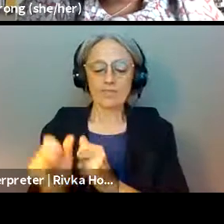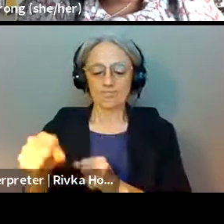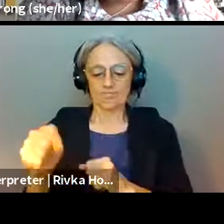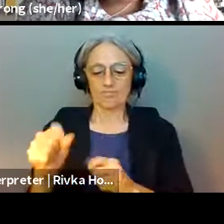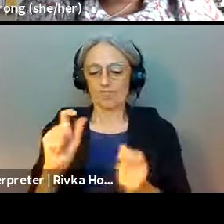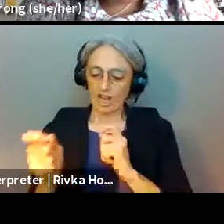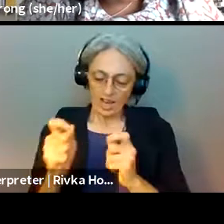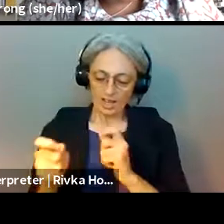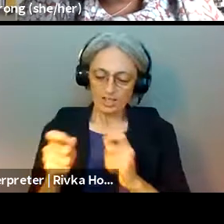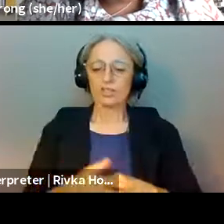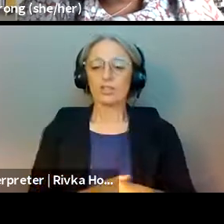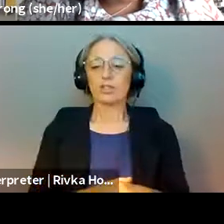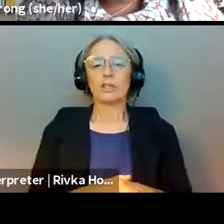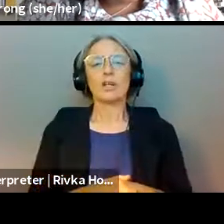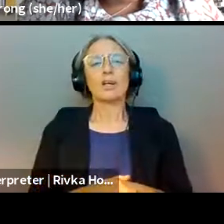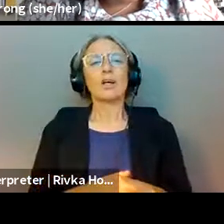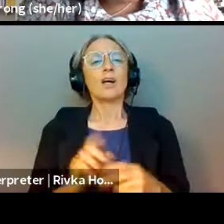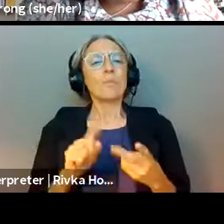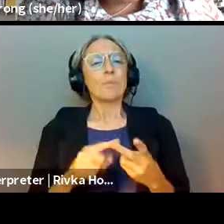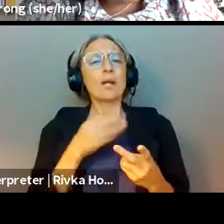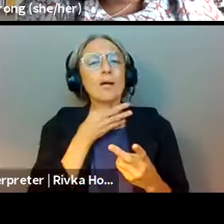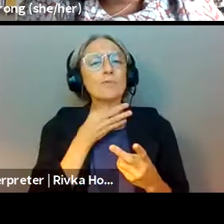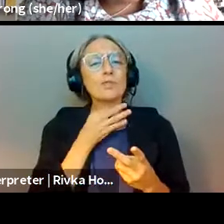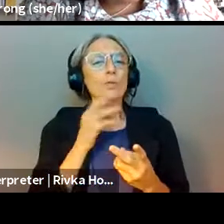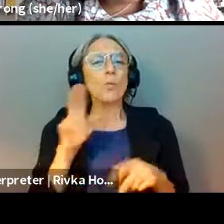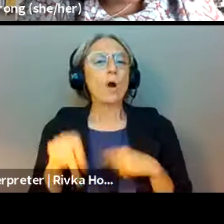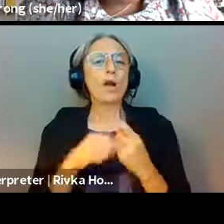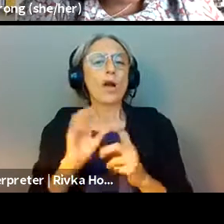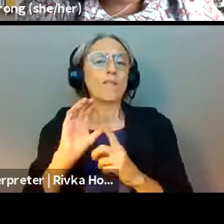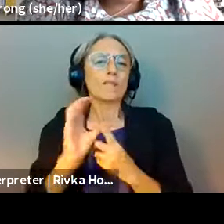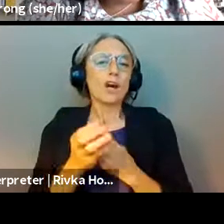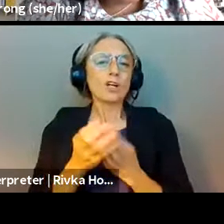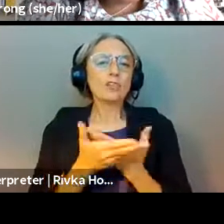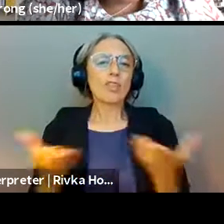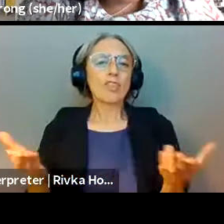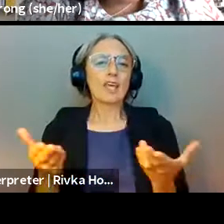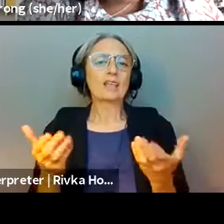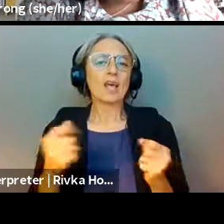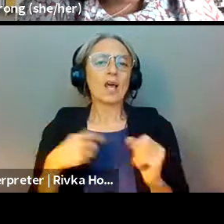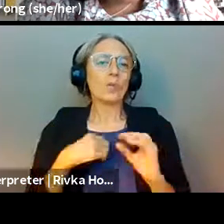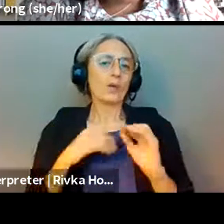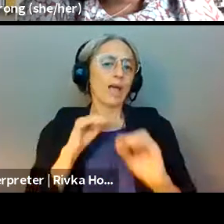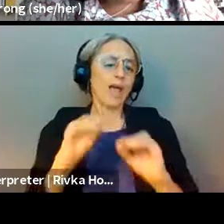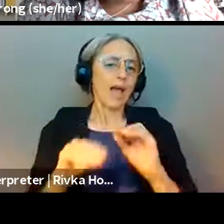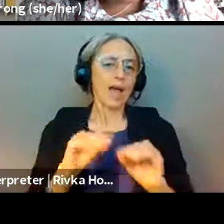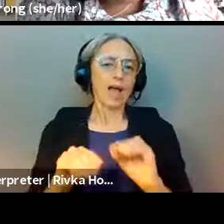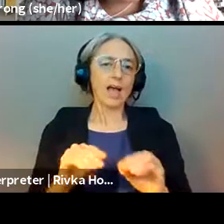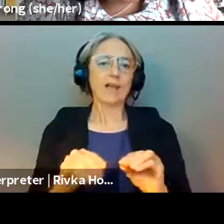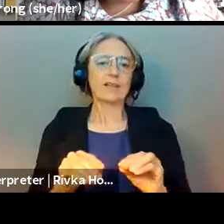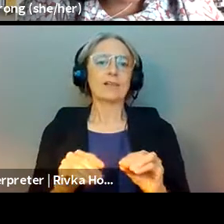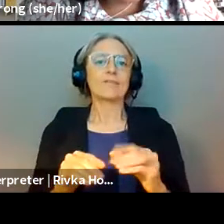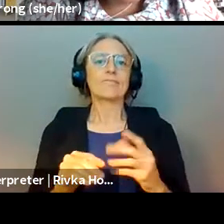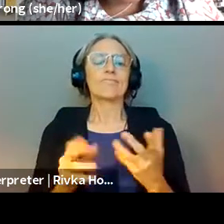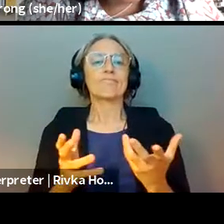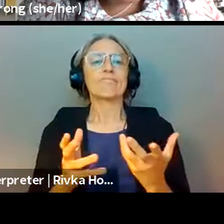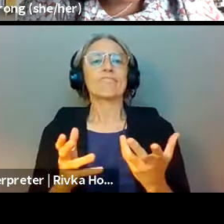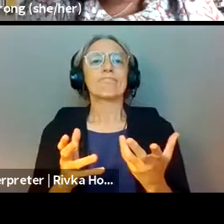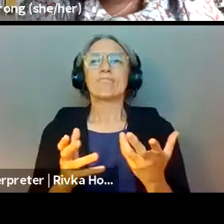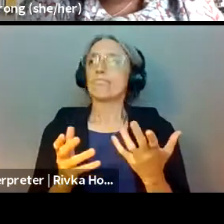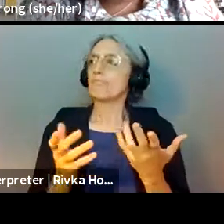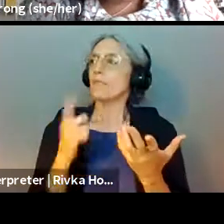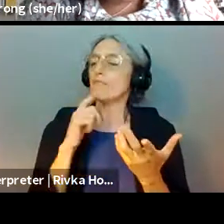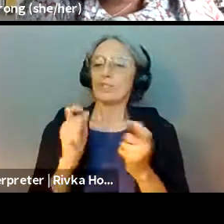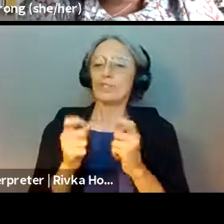cultural things can we add into some of the changes that we can help to uplift